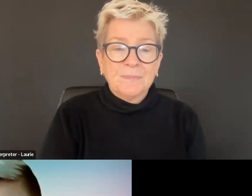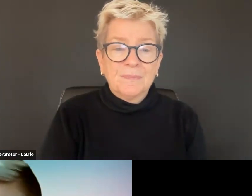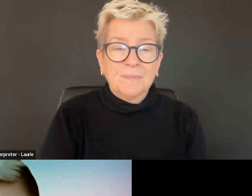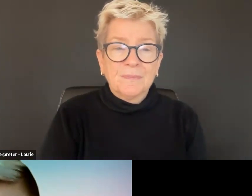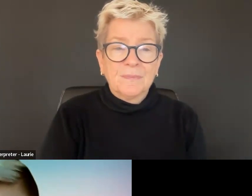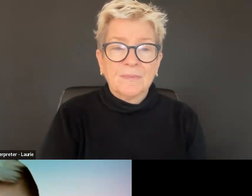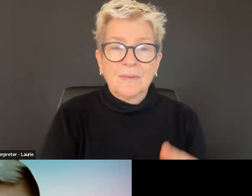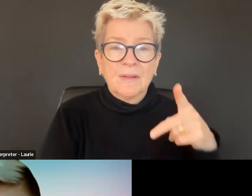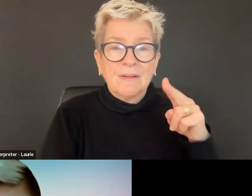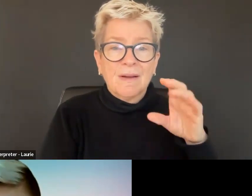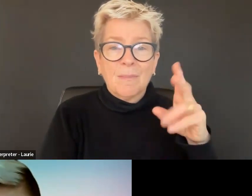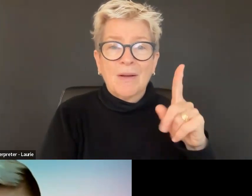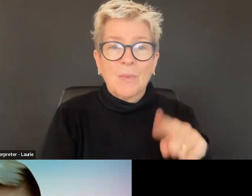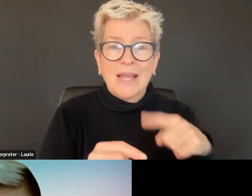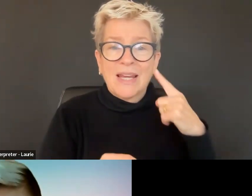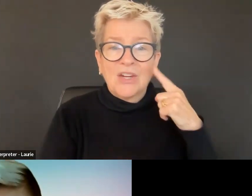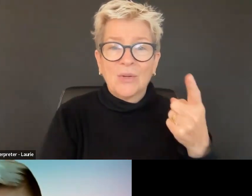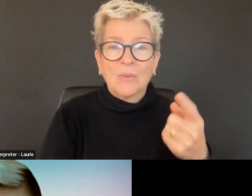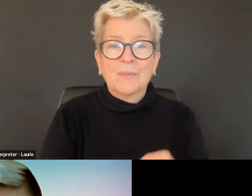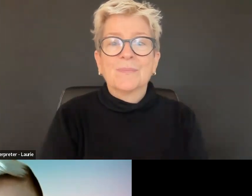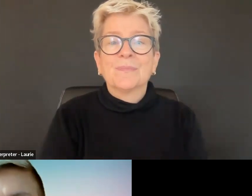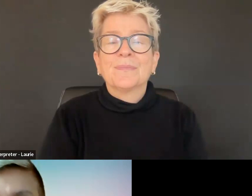No, Puck, we can't hear you. I'm sorry.